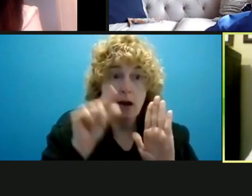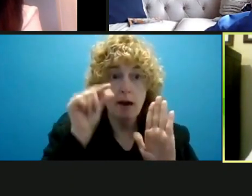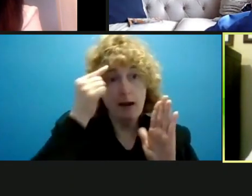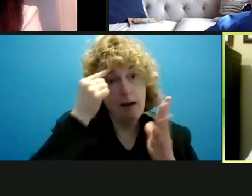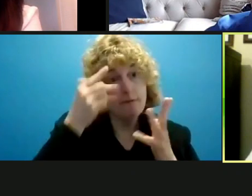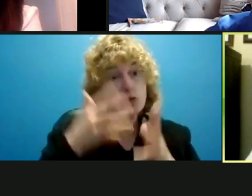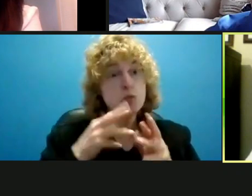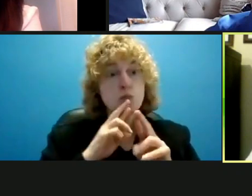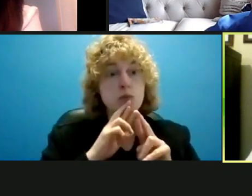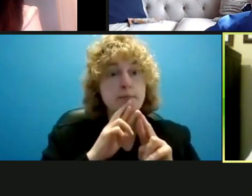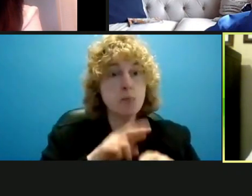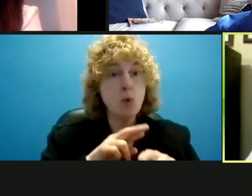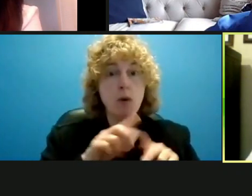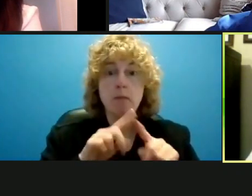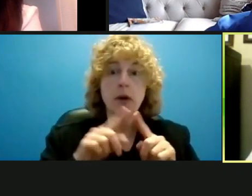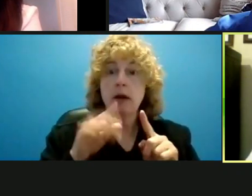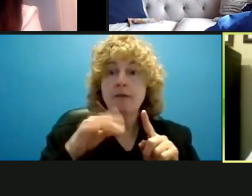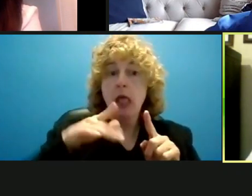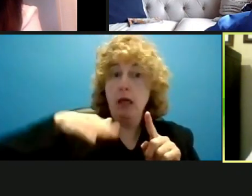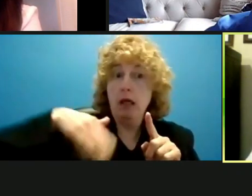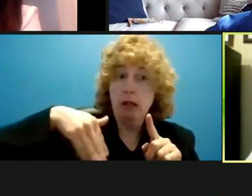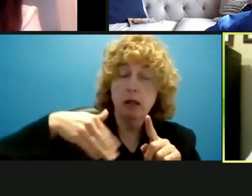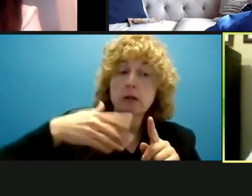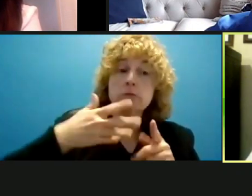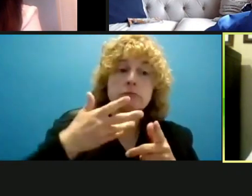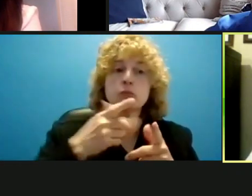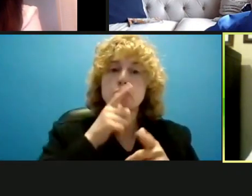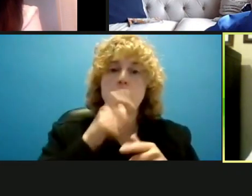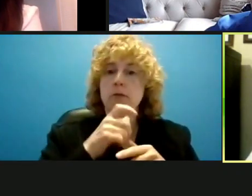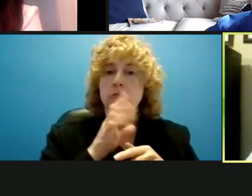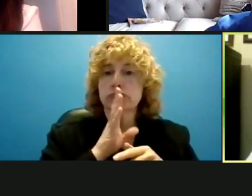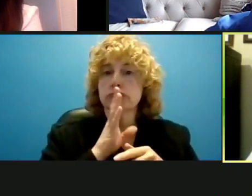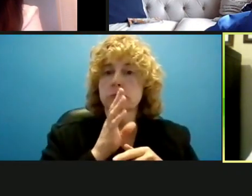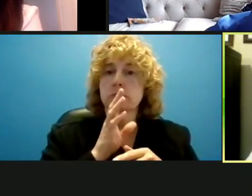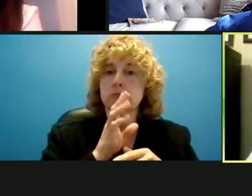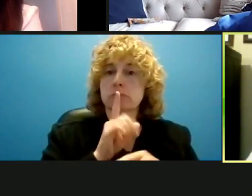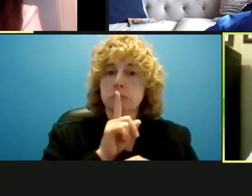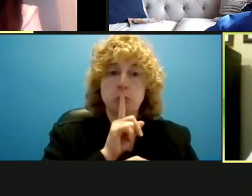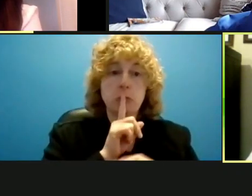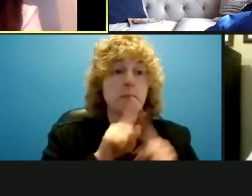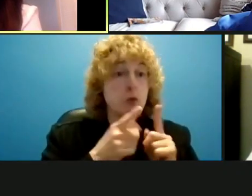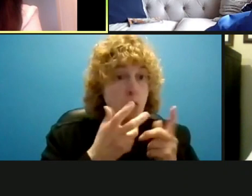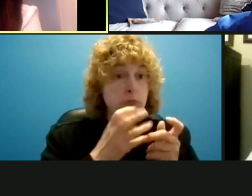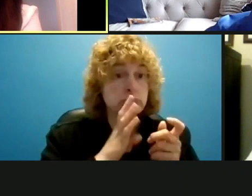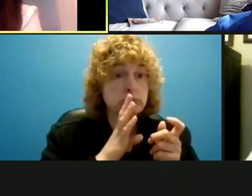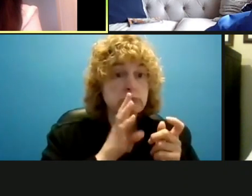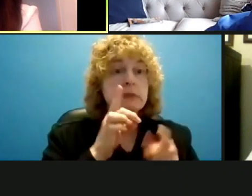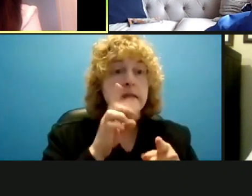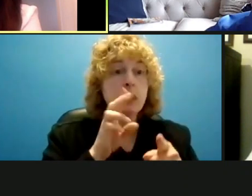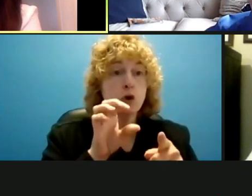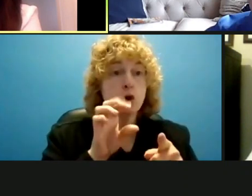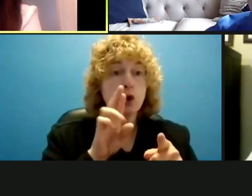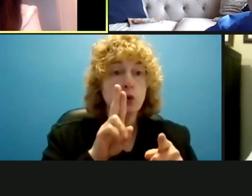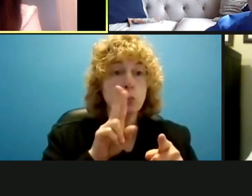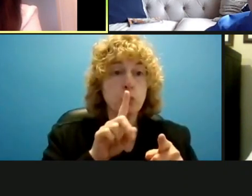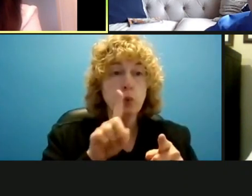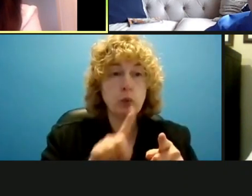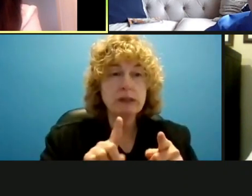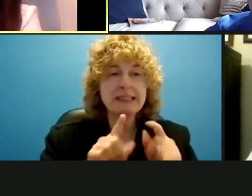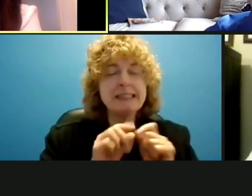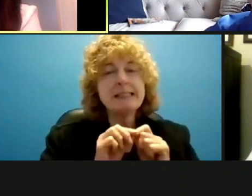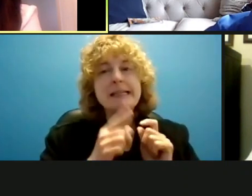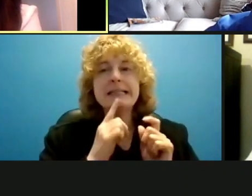to say anything. Go ahead. Dr. Cruz? Yeah, I think it's sort of like a wait and